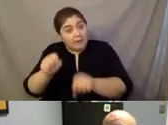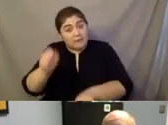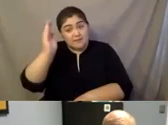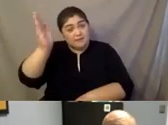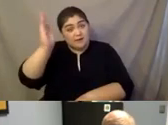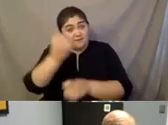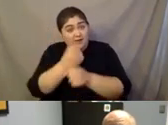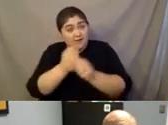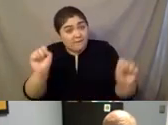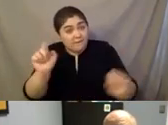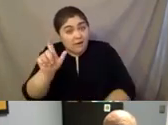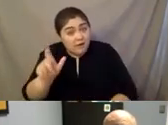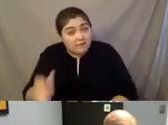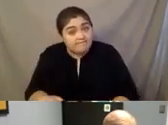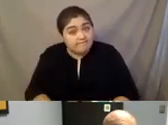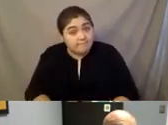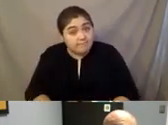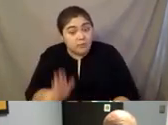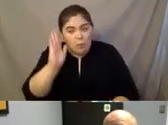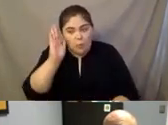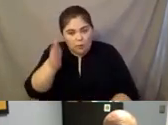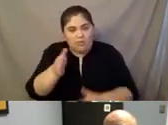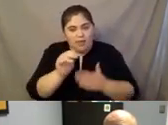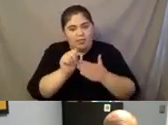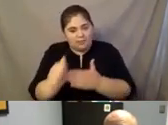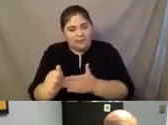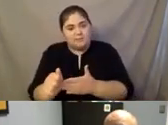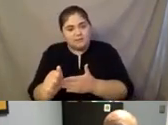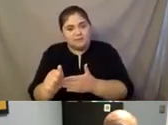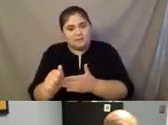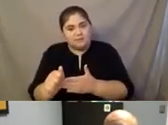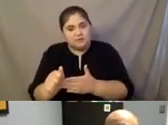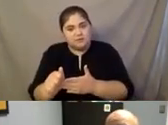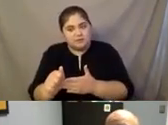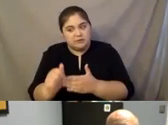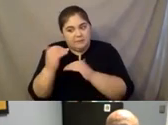safely, or will they be limited into what they're going to be able to say?